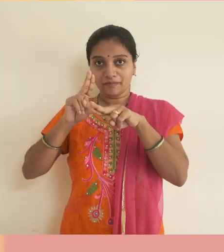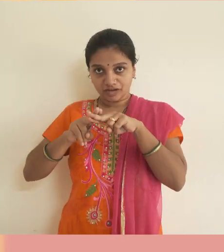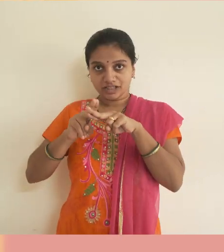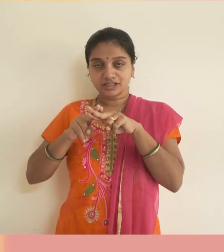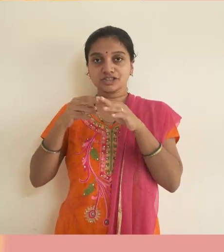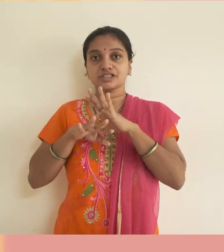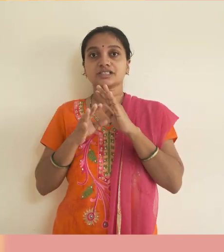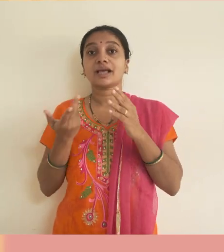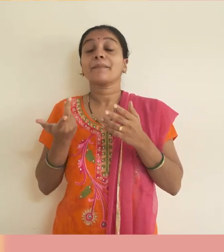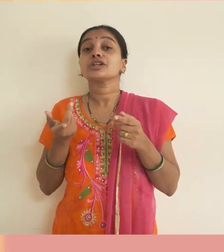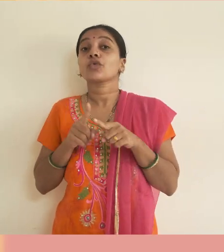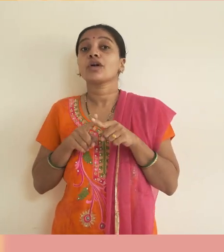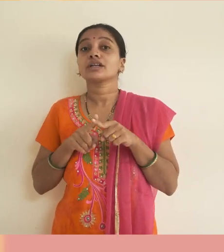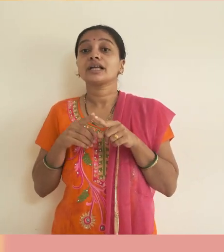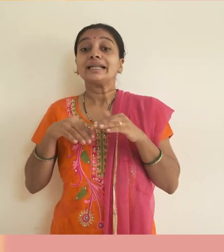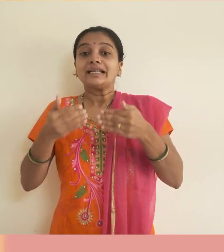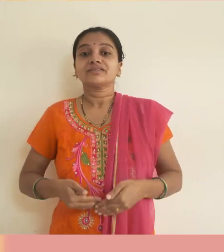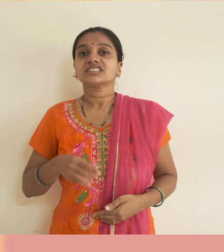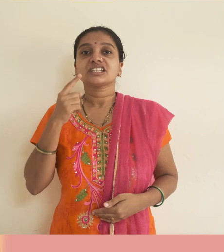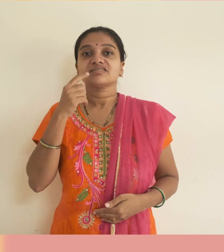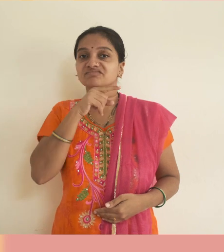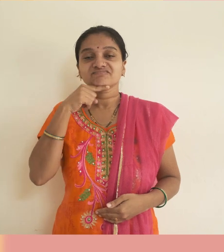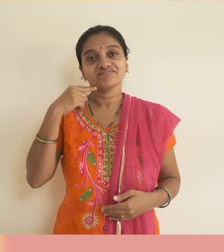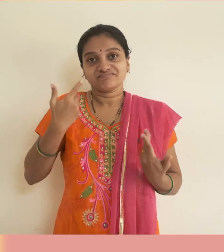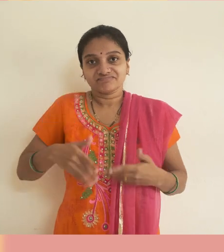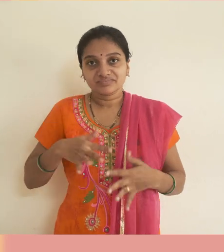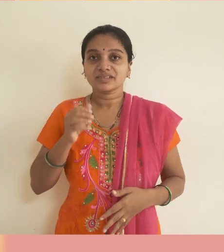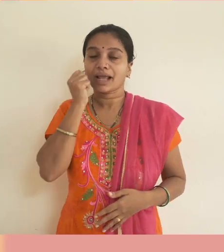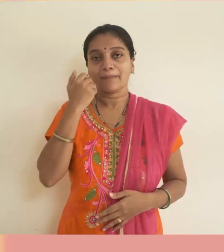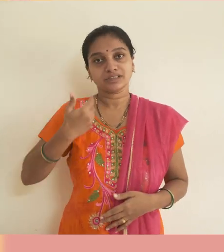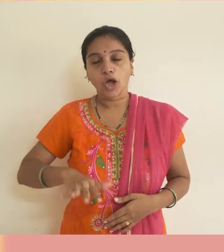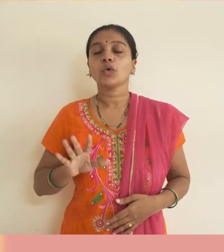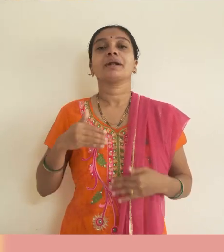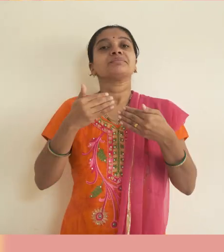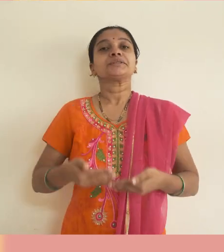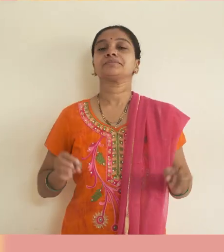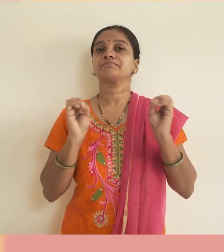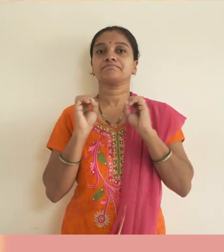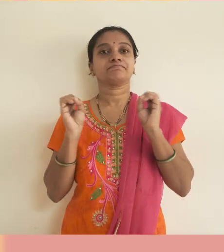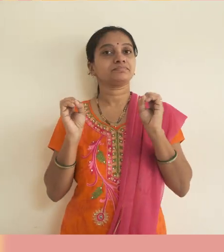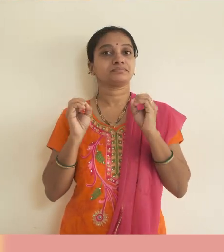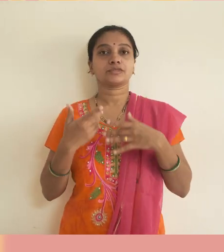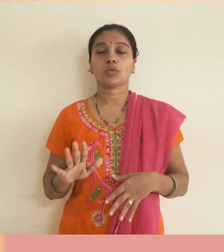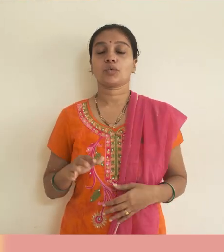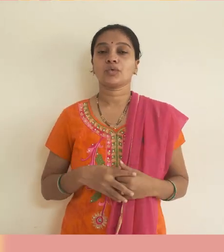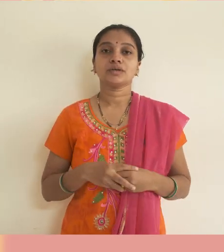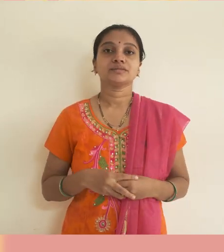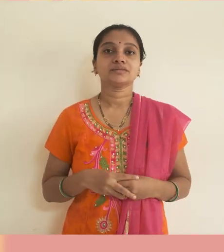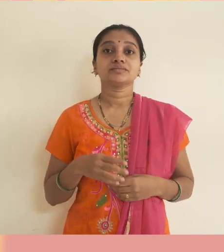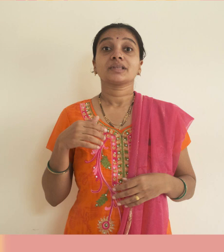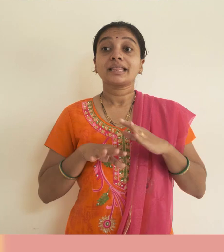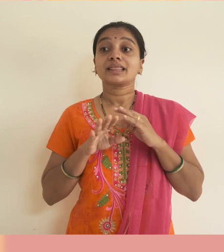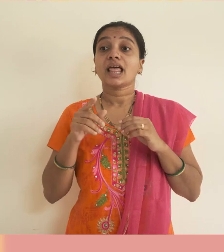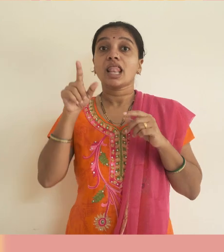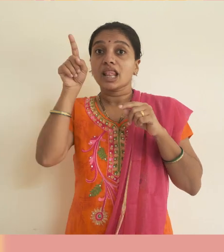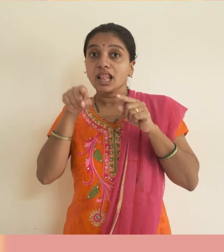However, in the absence of fertilization, that means when there is no pregnancy, the cushion lining that is